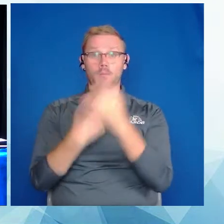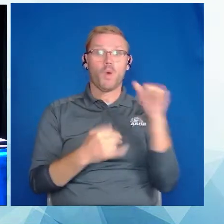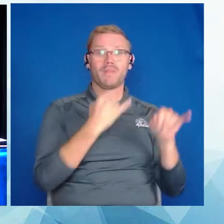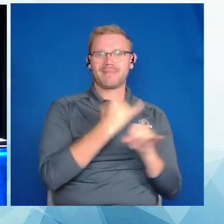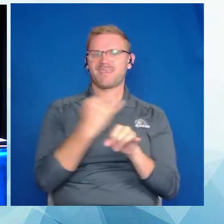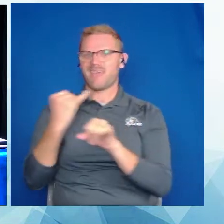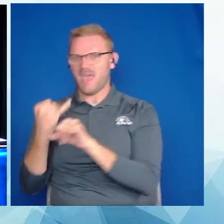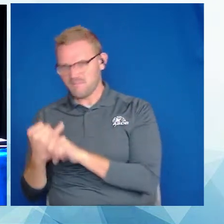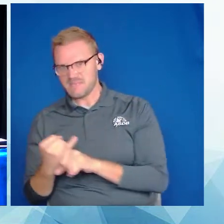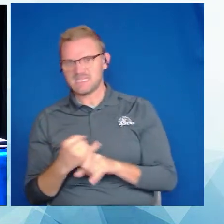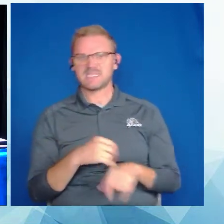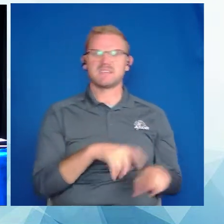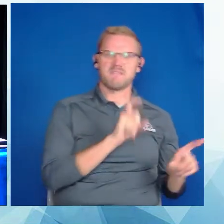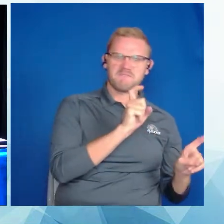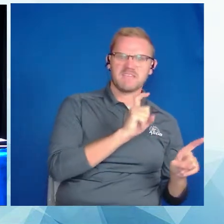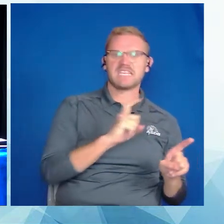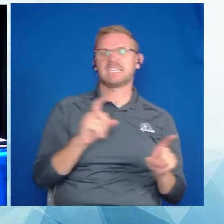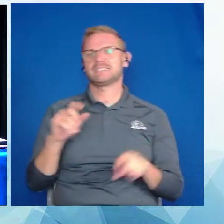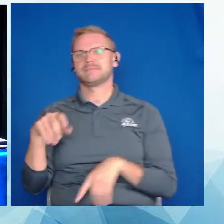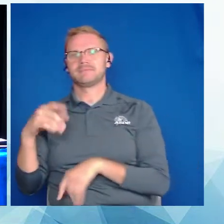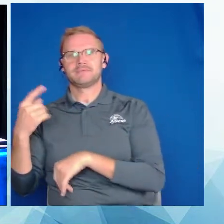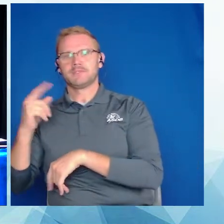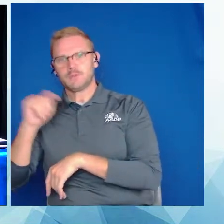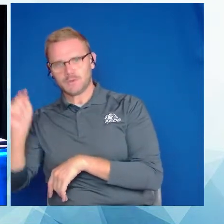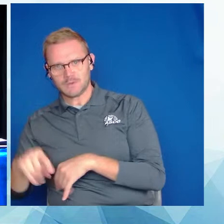campuses as far as referrals to the day schools,